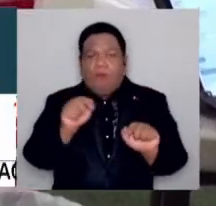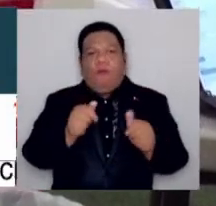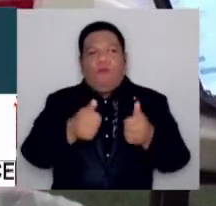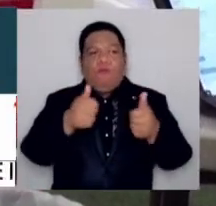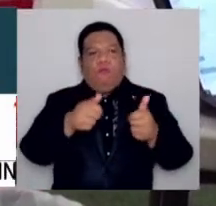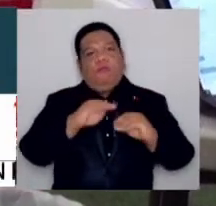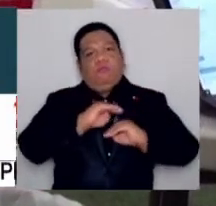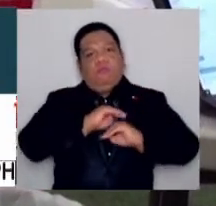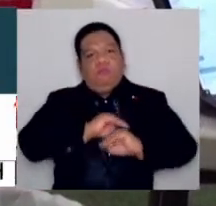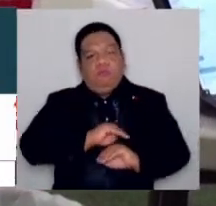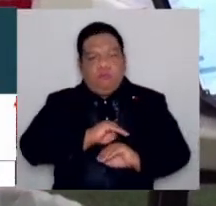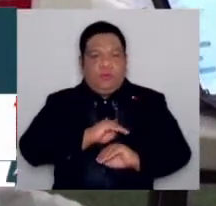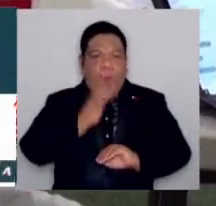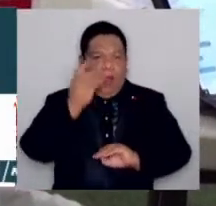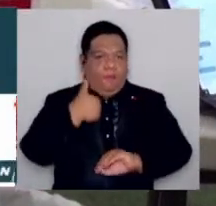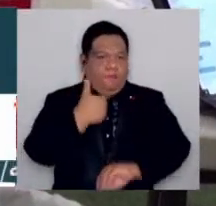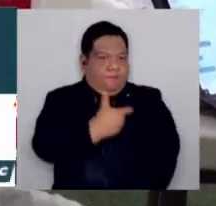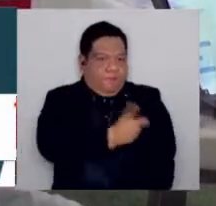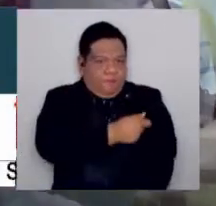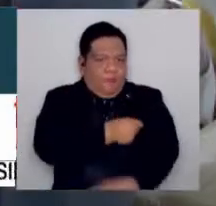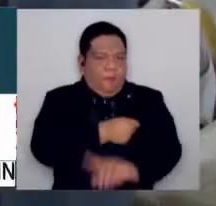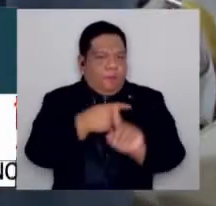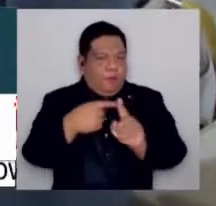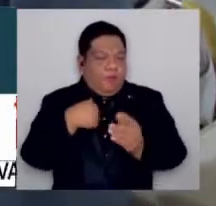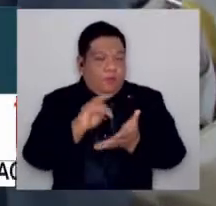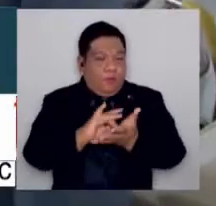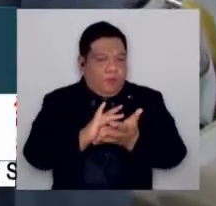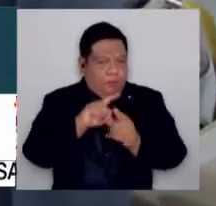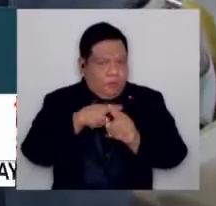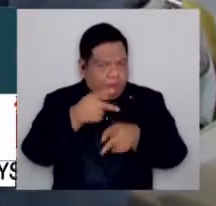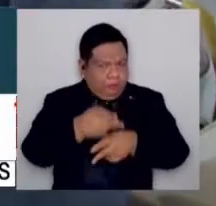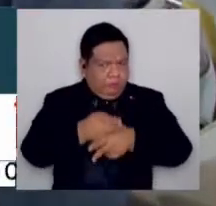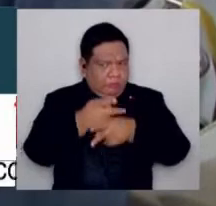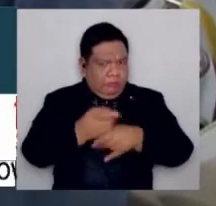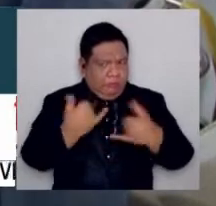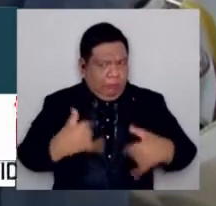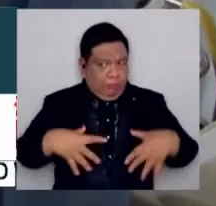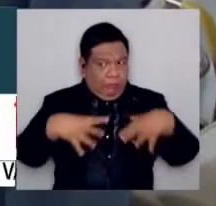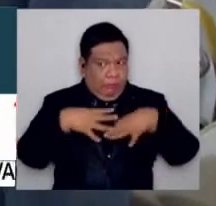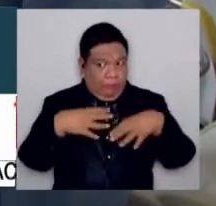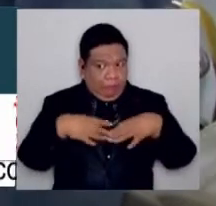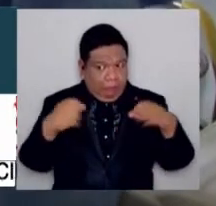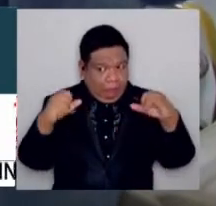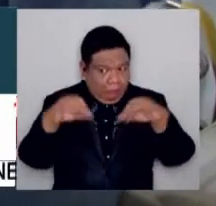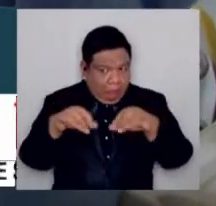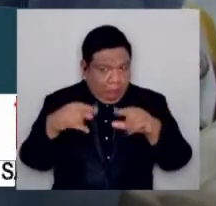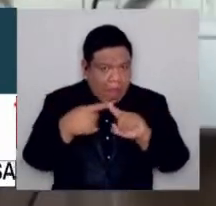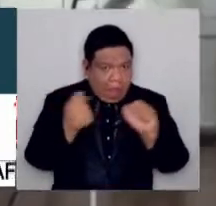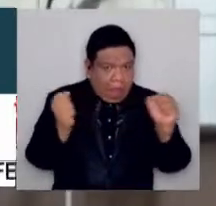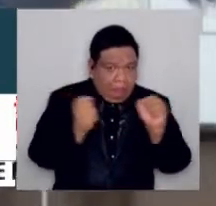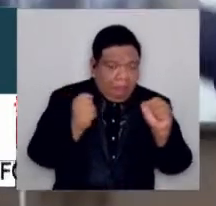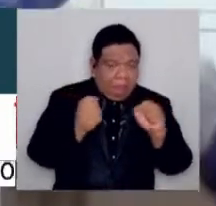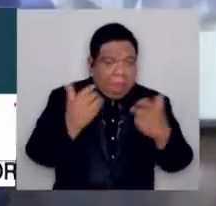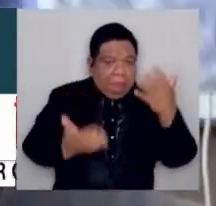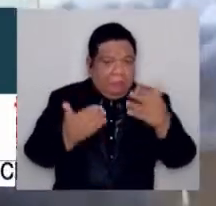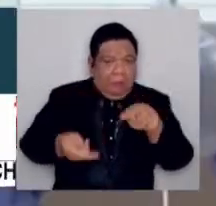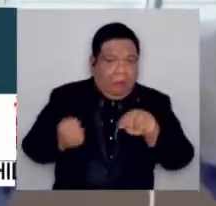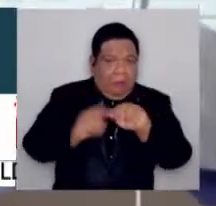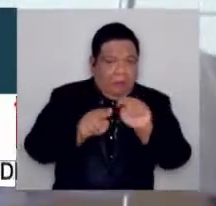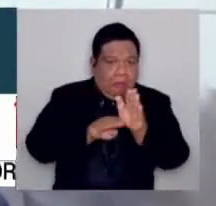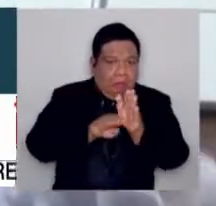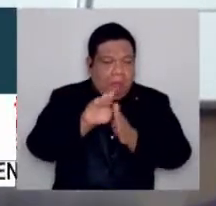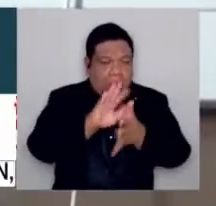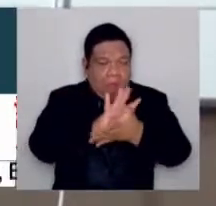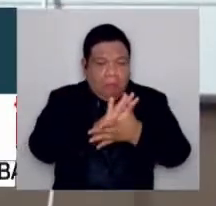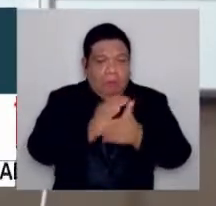they caution the colder weather and upcoming holiday gatherings may lead to another uptick. Infections are still rising in 55